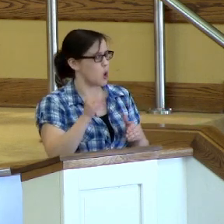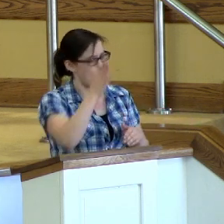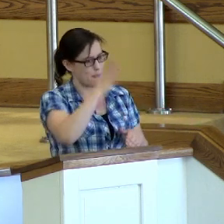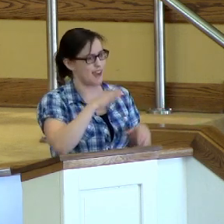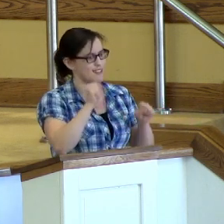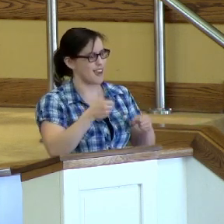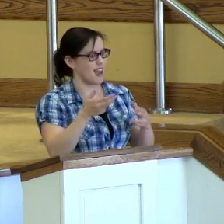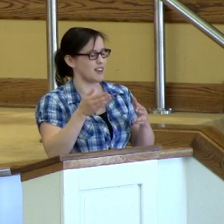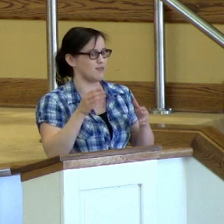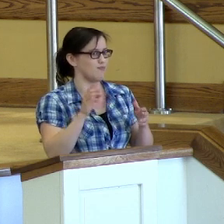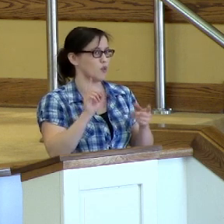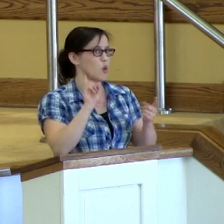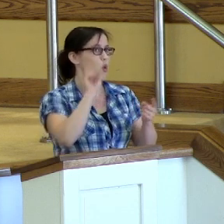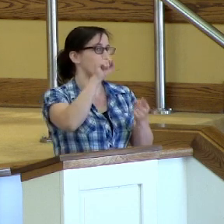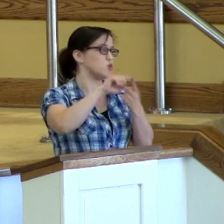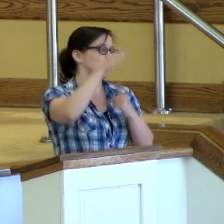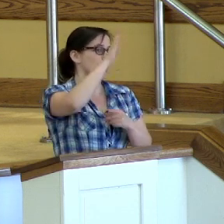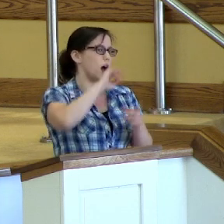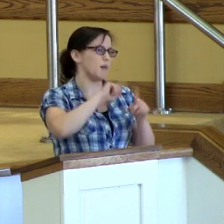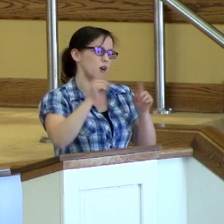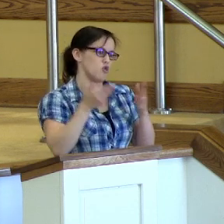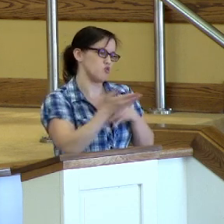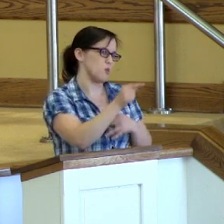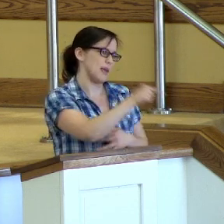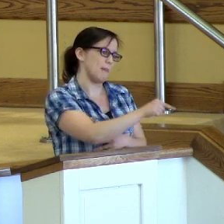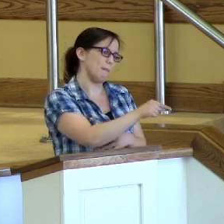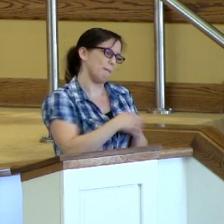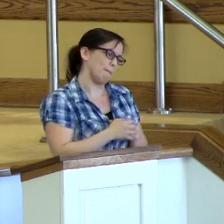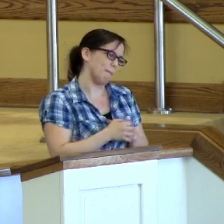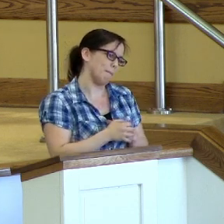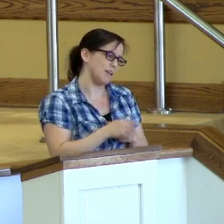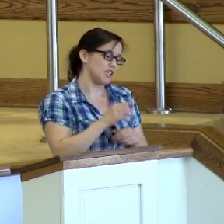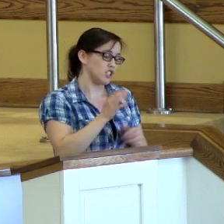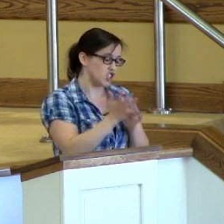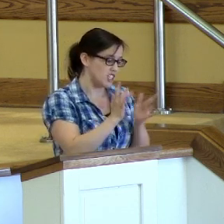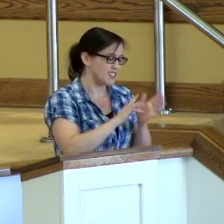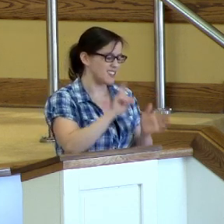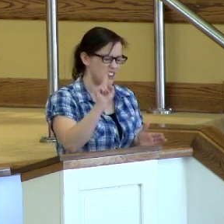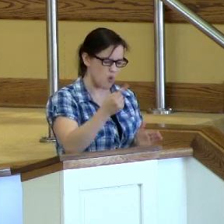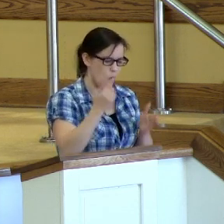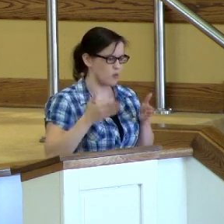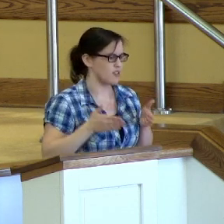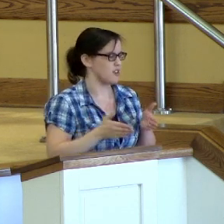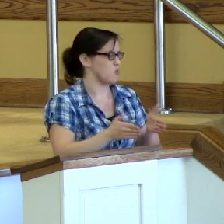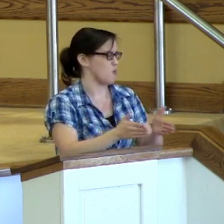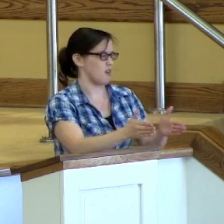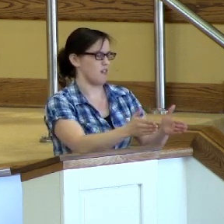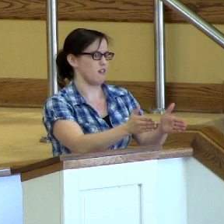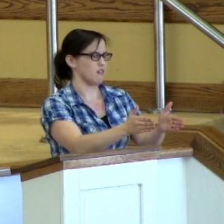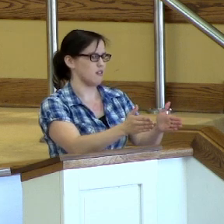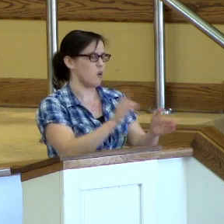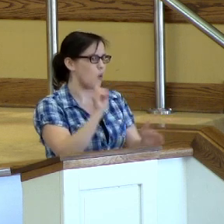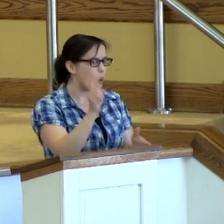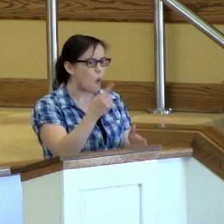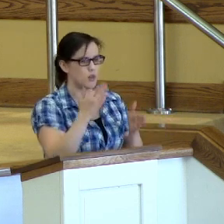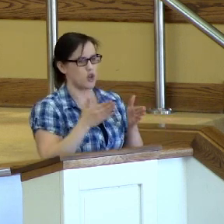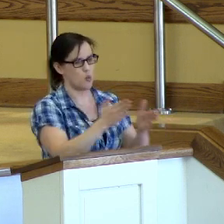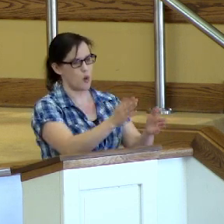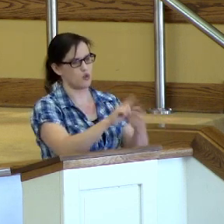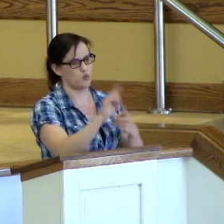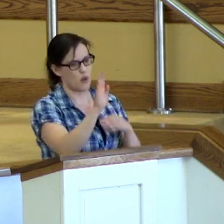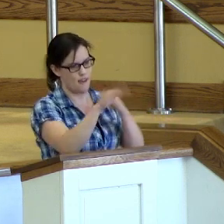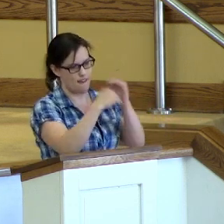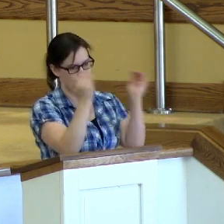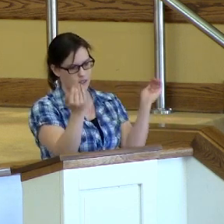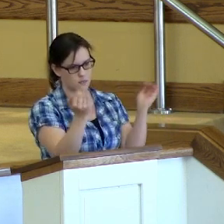Father but by me. He's the only way. He's the only way. The way is straight and narrow, but it you know, they always,